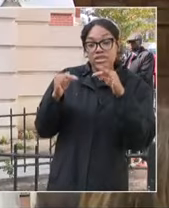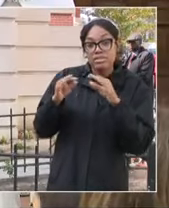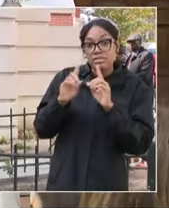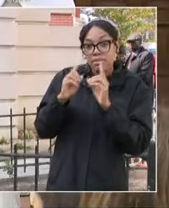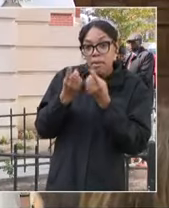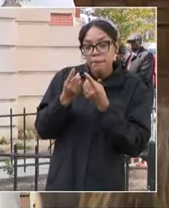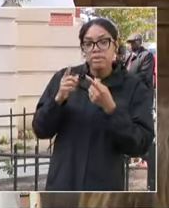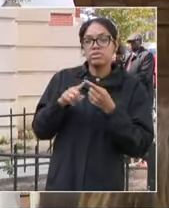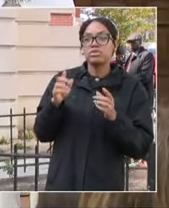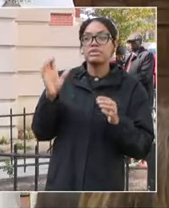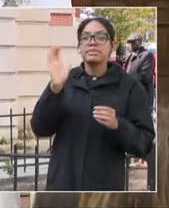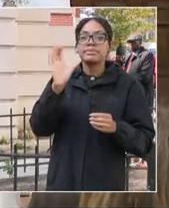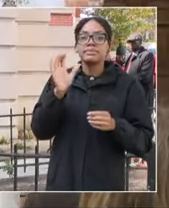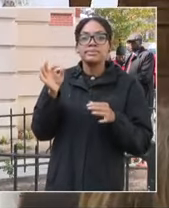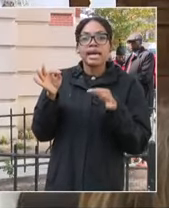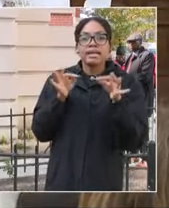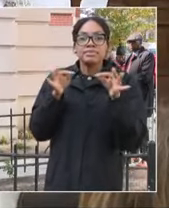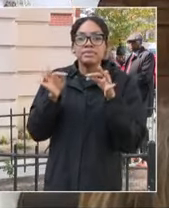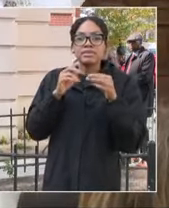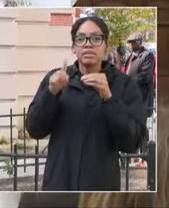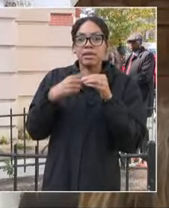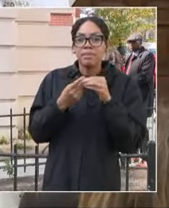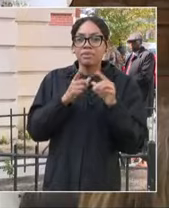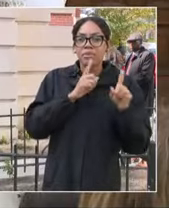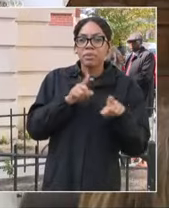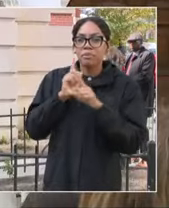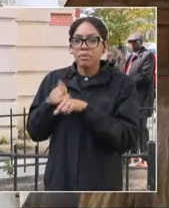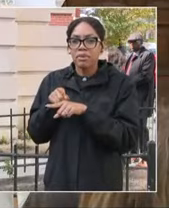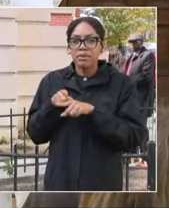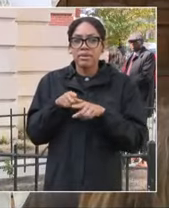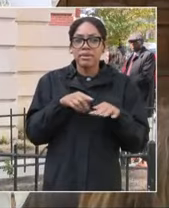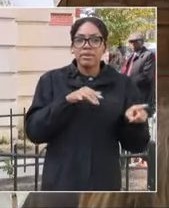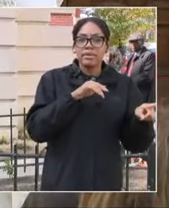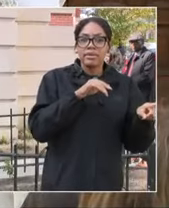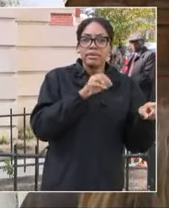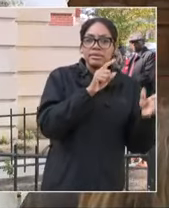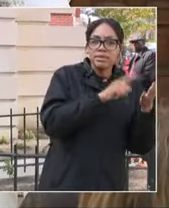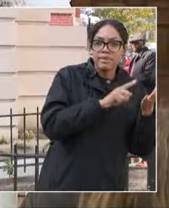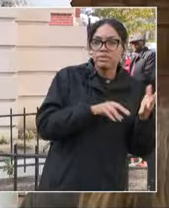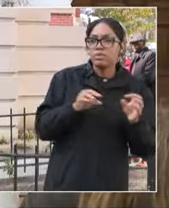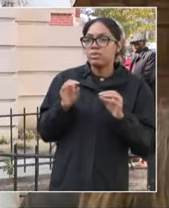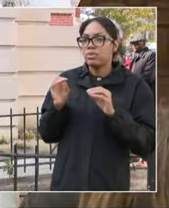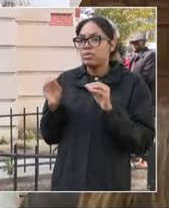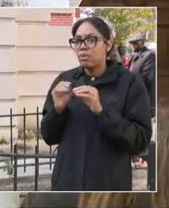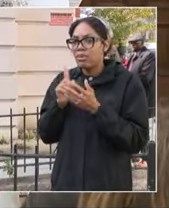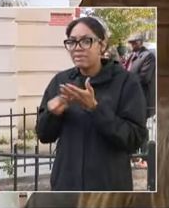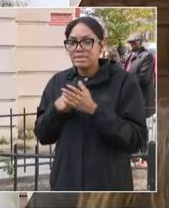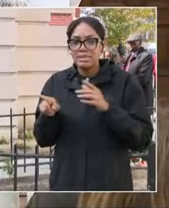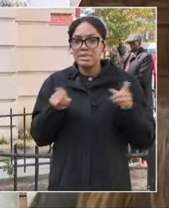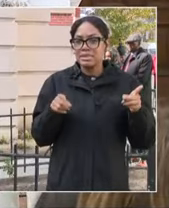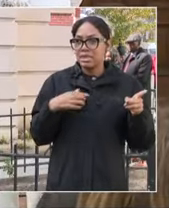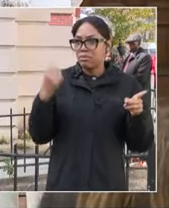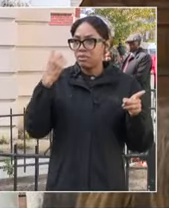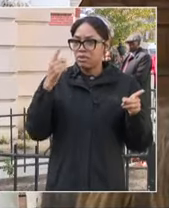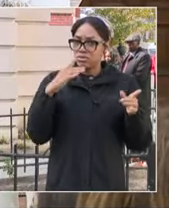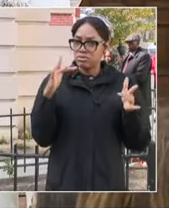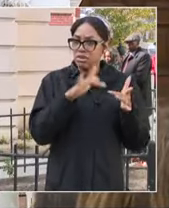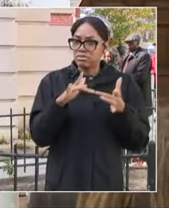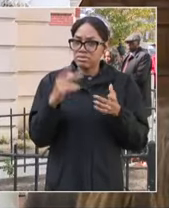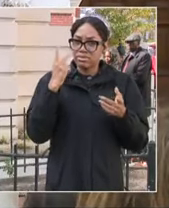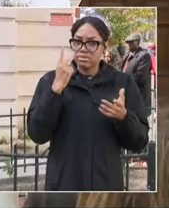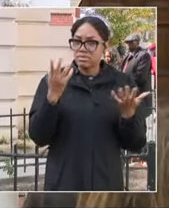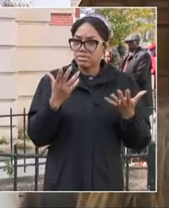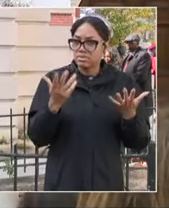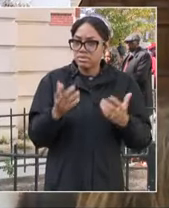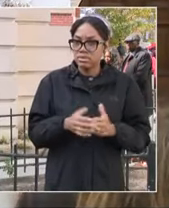explanation for some of this conflicting reporting about the investigation, and if you have been made aware of anyone else in your administration who may